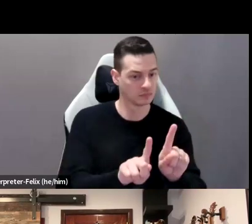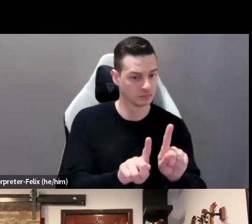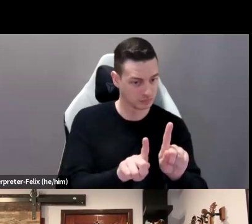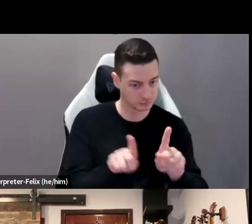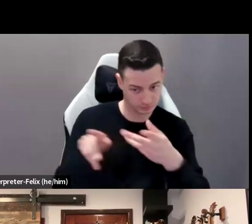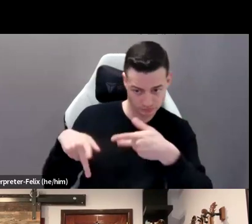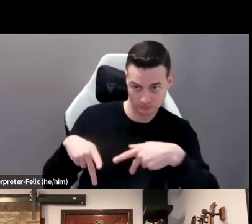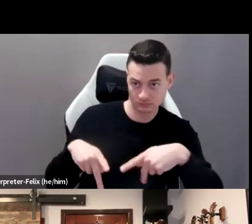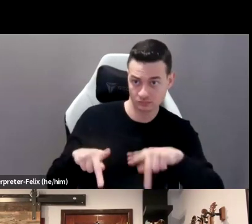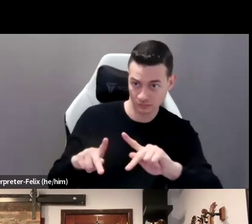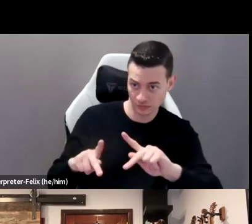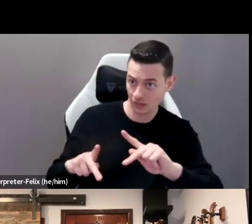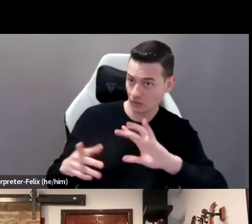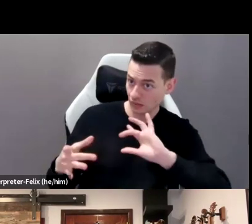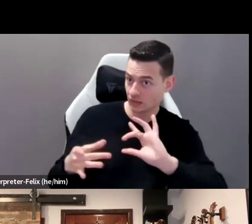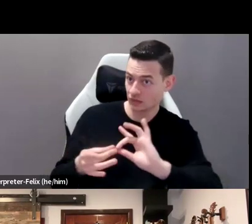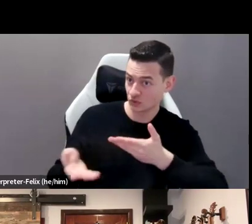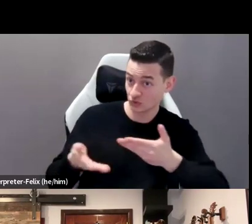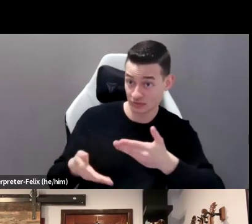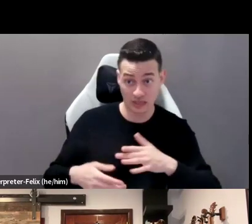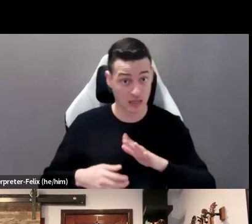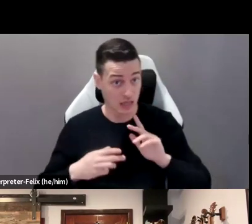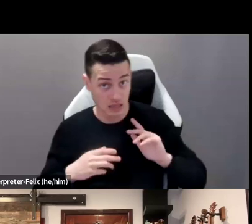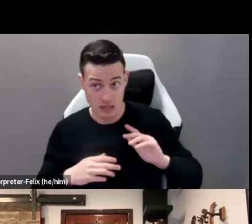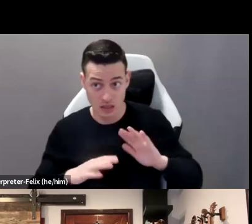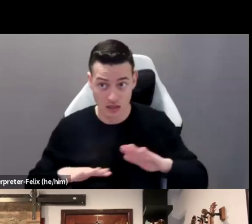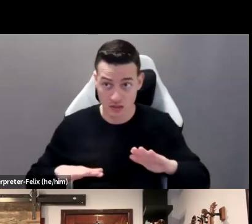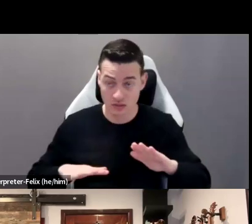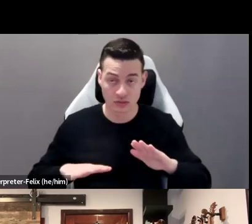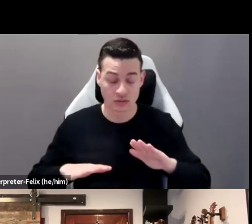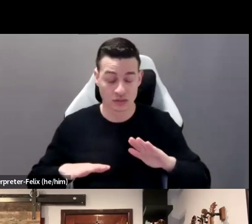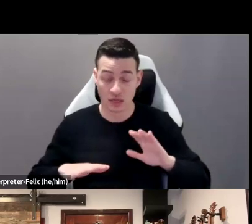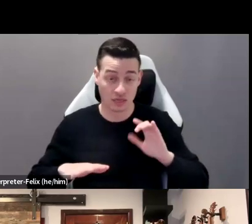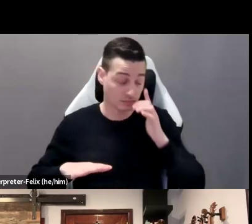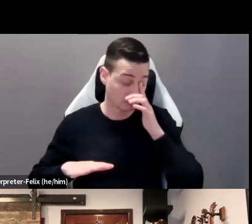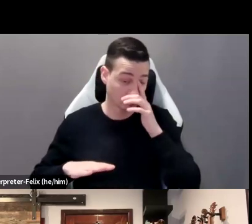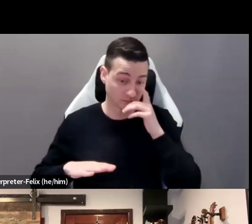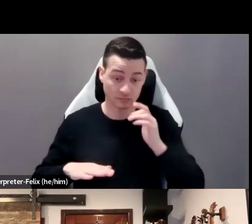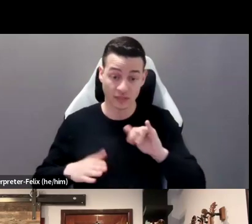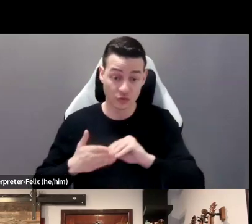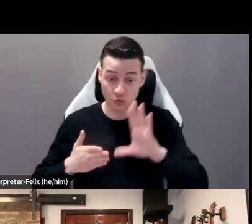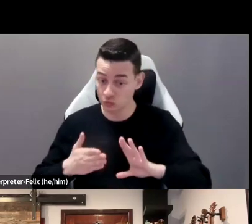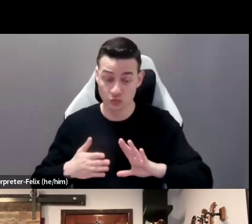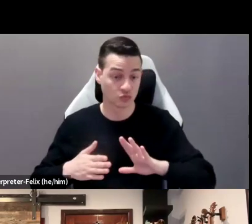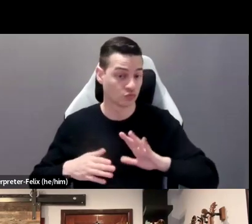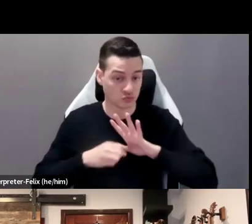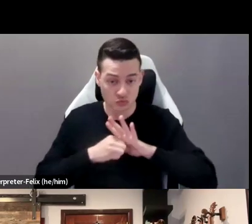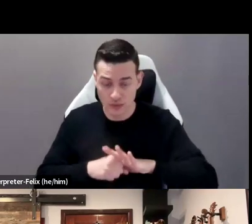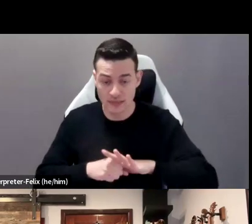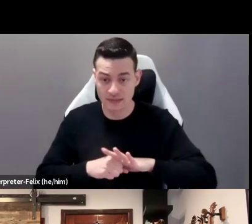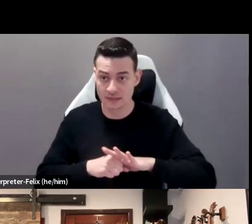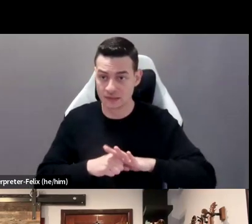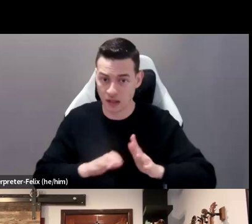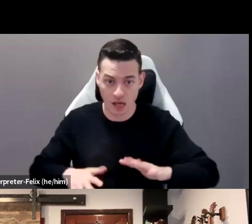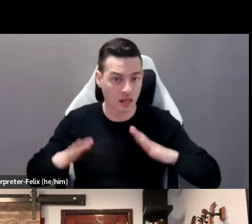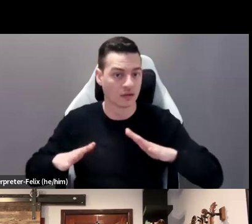The kid was incredibly stressed, right? This is a huge worry. And as day after day goes on, the worry increases. And so this is a